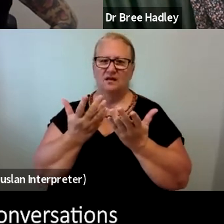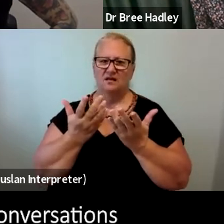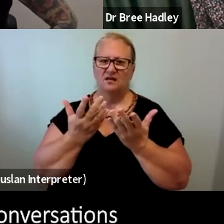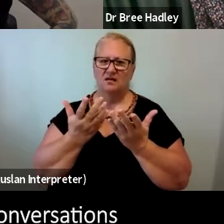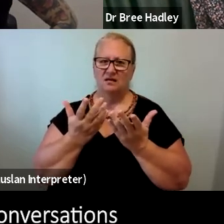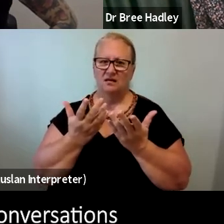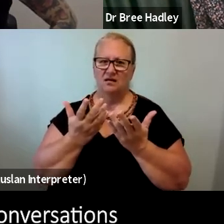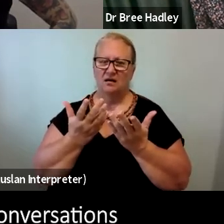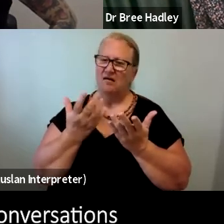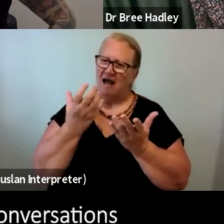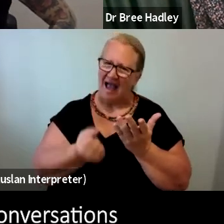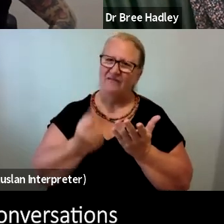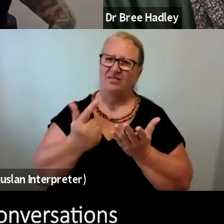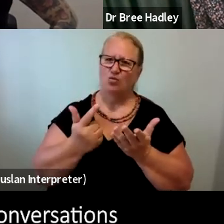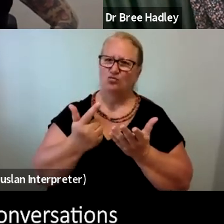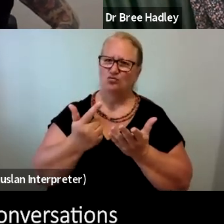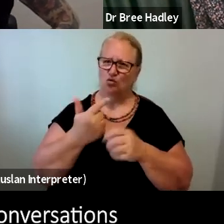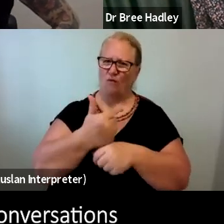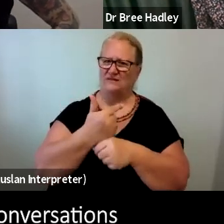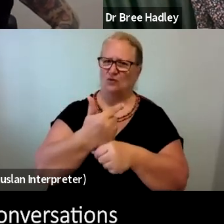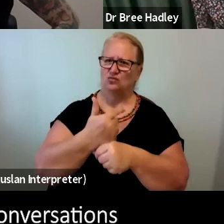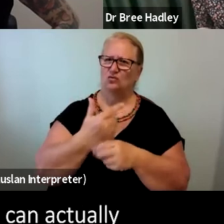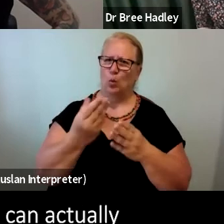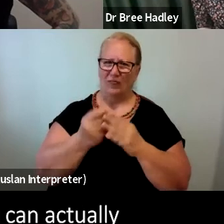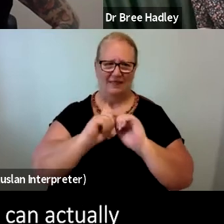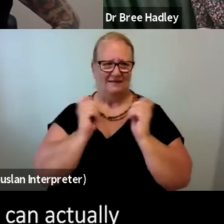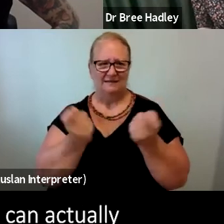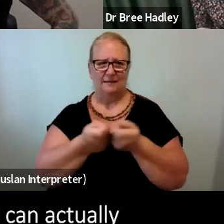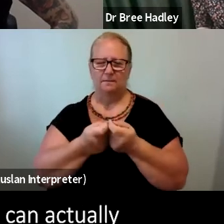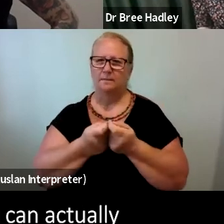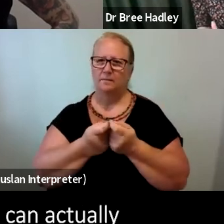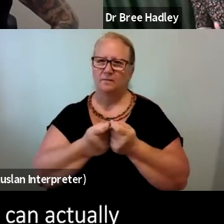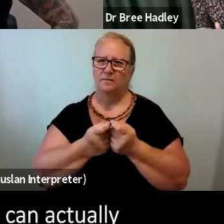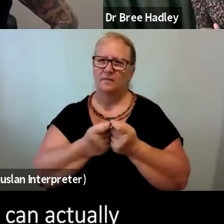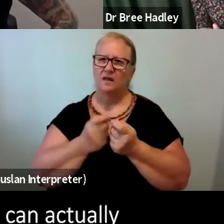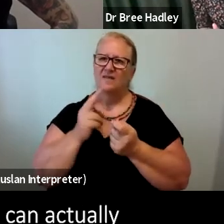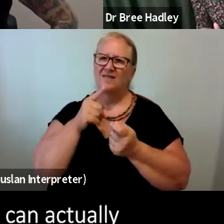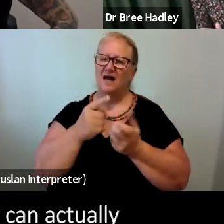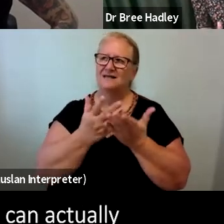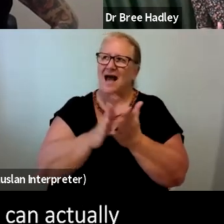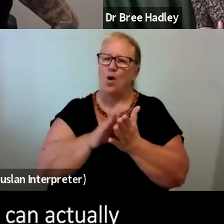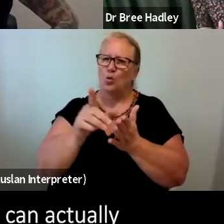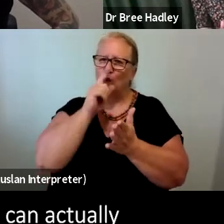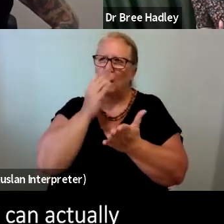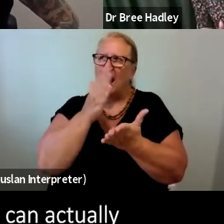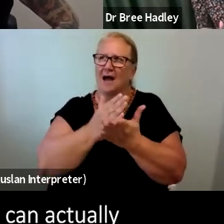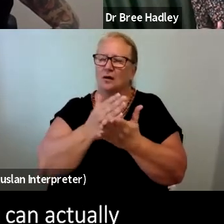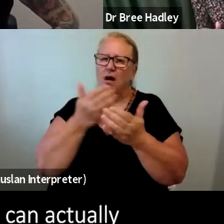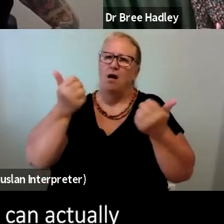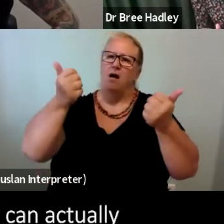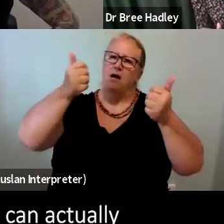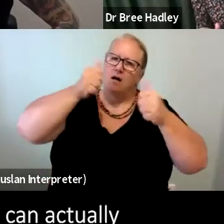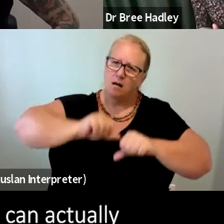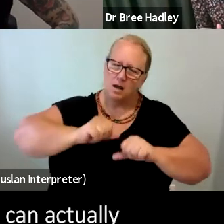And having those conversations with the team. And that's how you can actually get to know them and